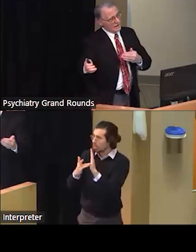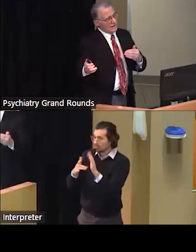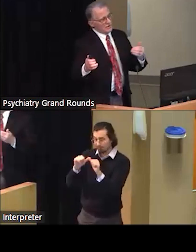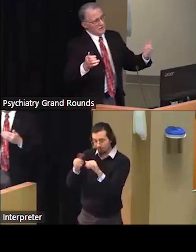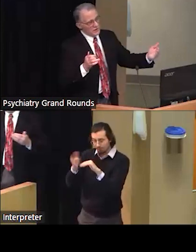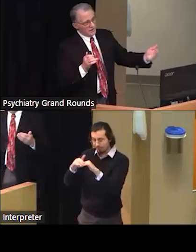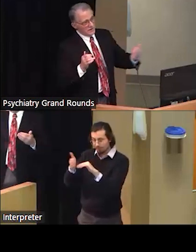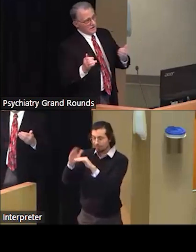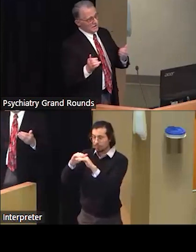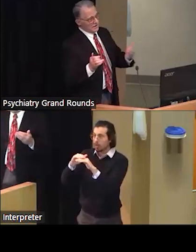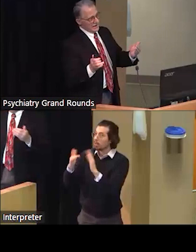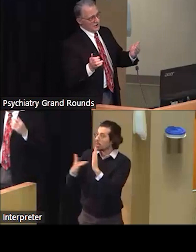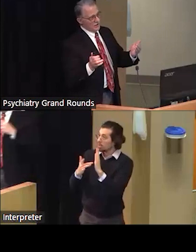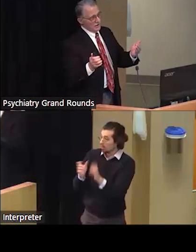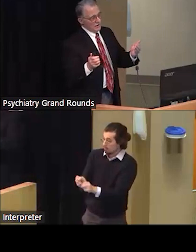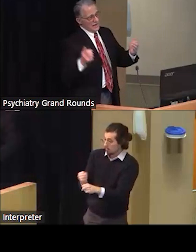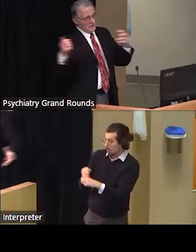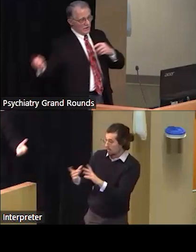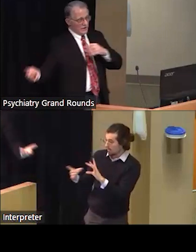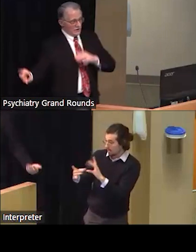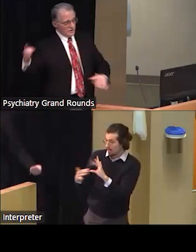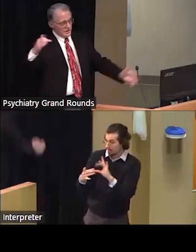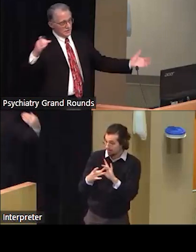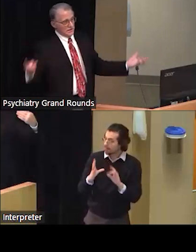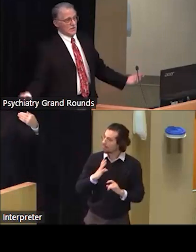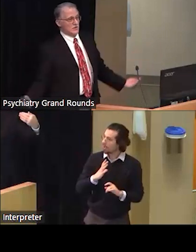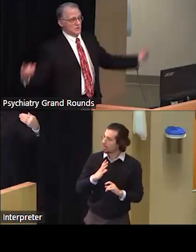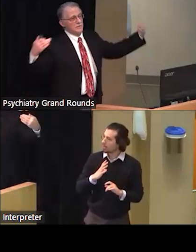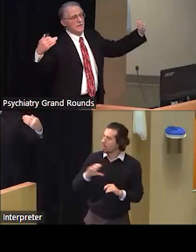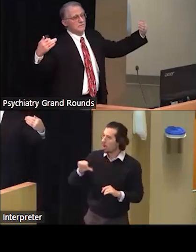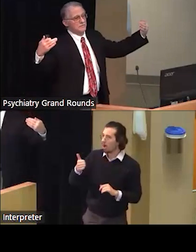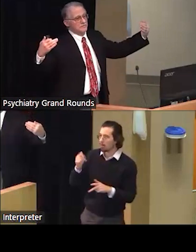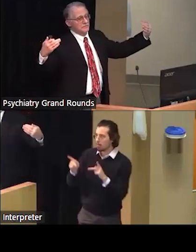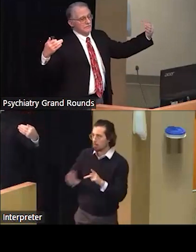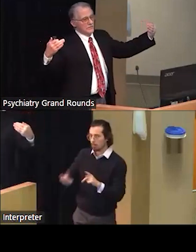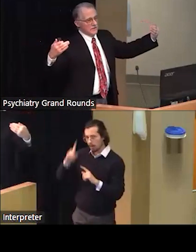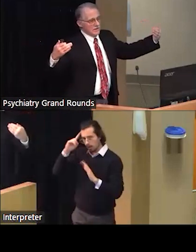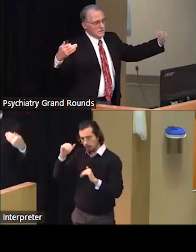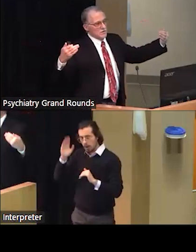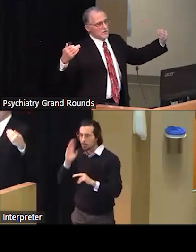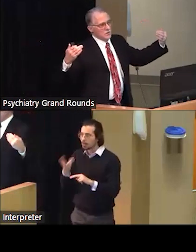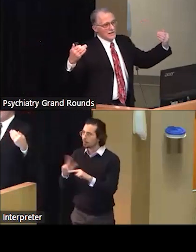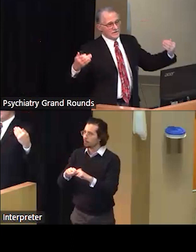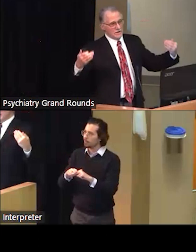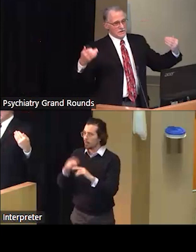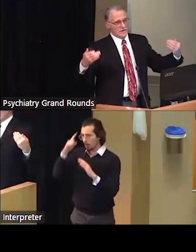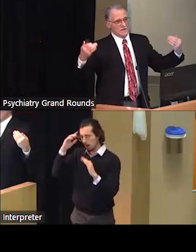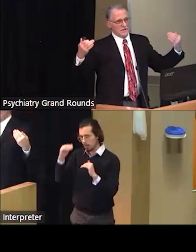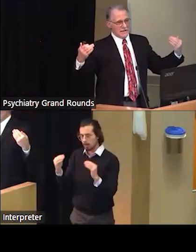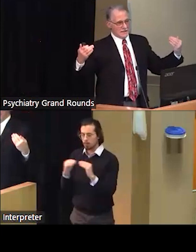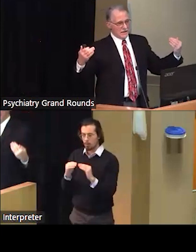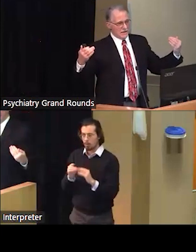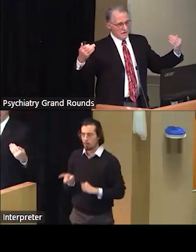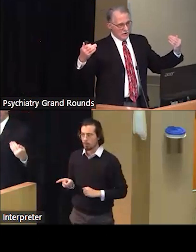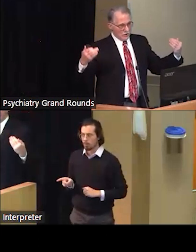that our technology creates all this connection, everybody else's expectations ramp up. So we have to understand